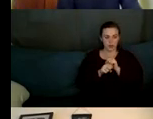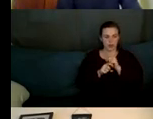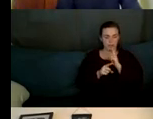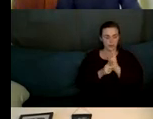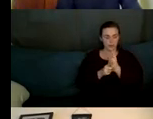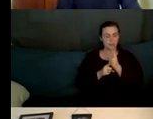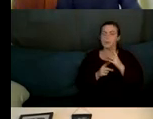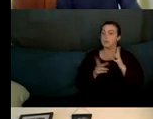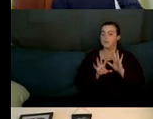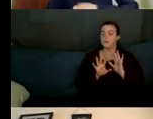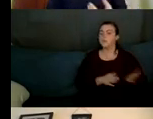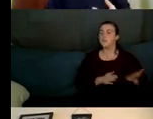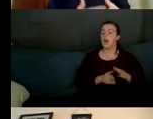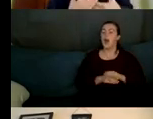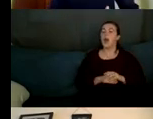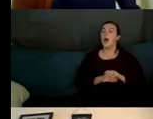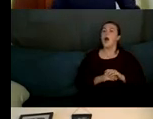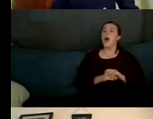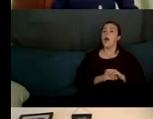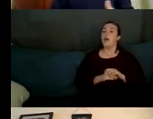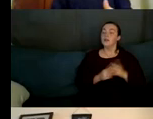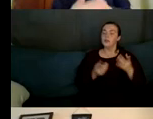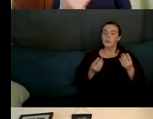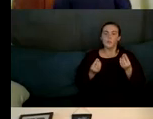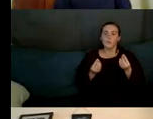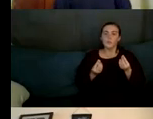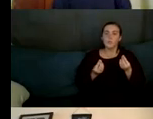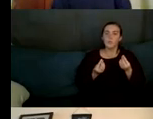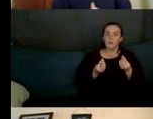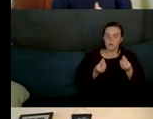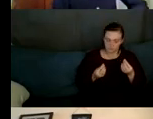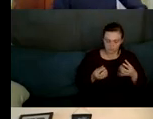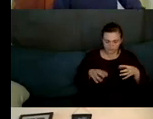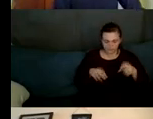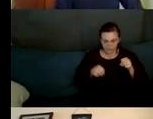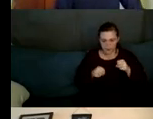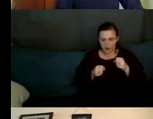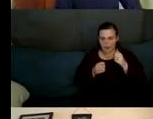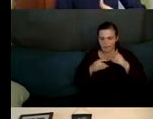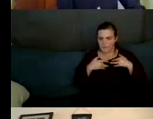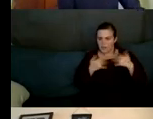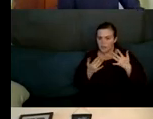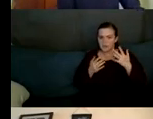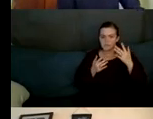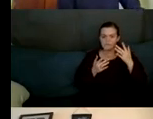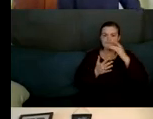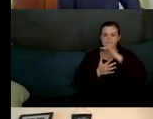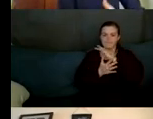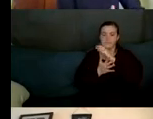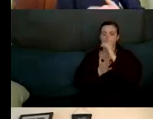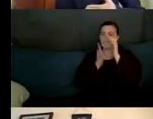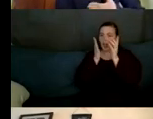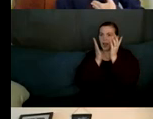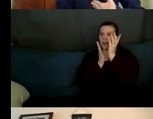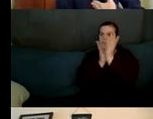we decided to do, because when you do that and you take your whole event and schedule it over the course of 5 hours in whatever your